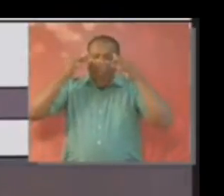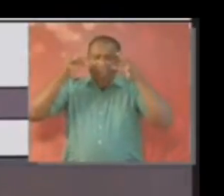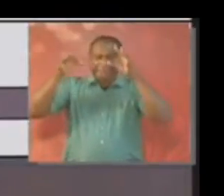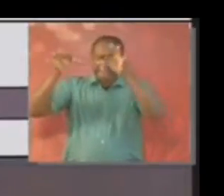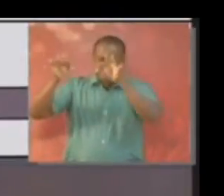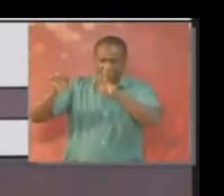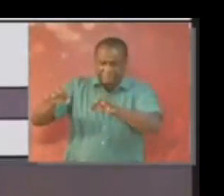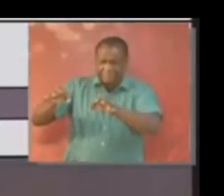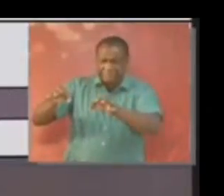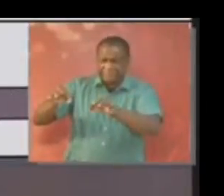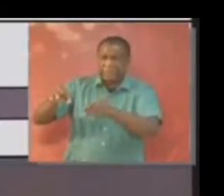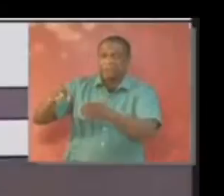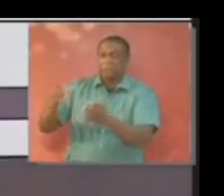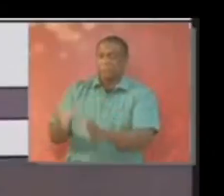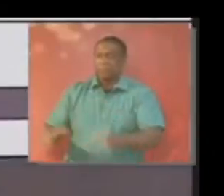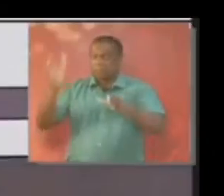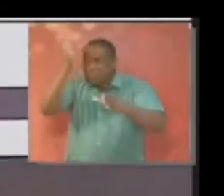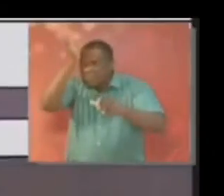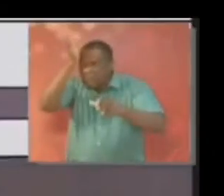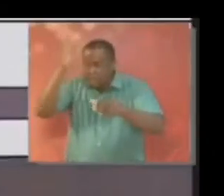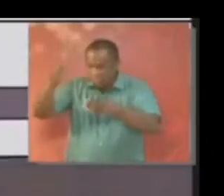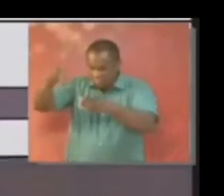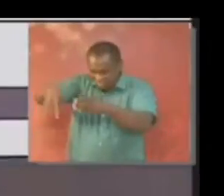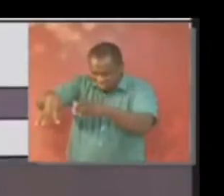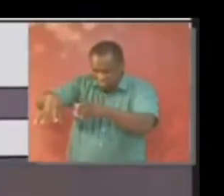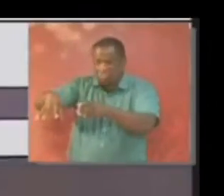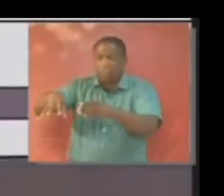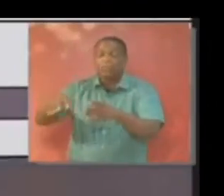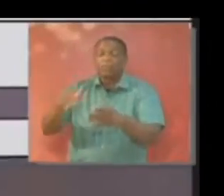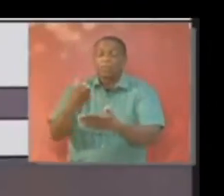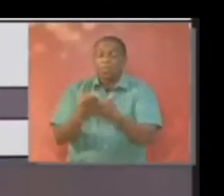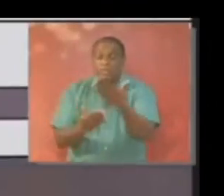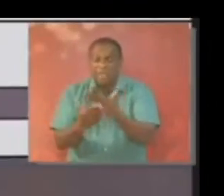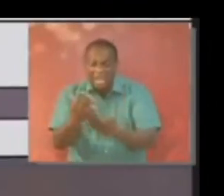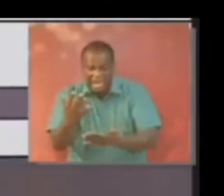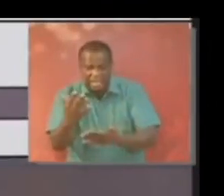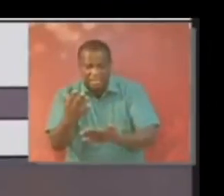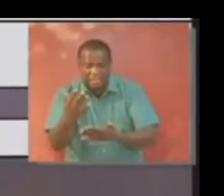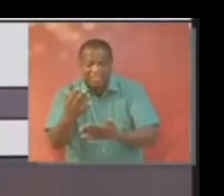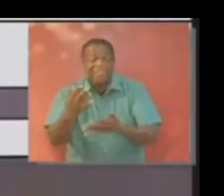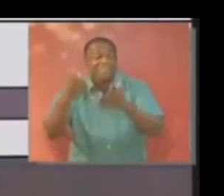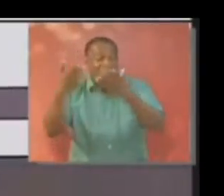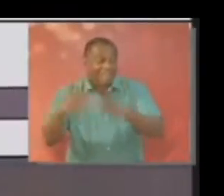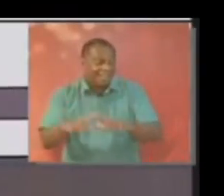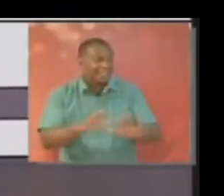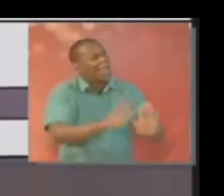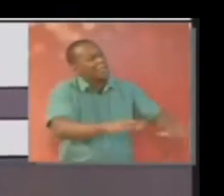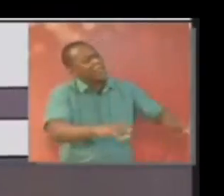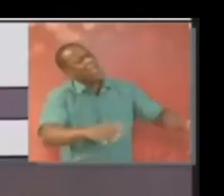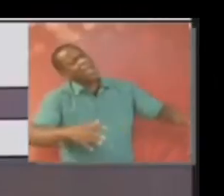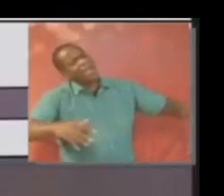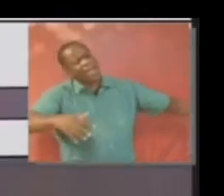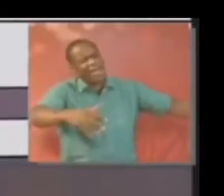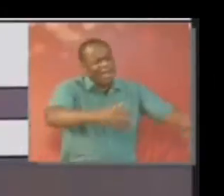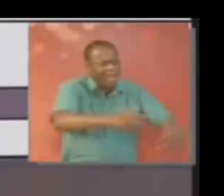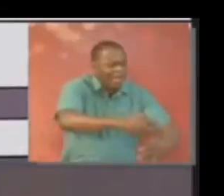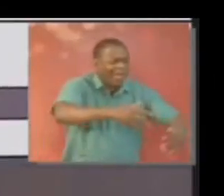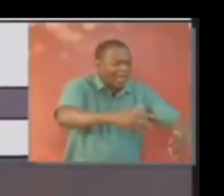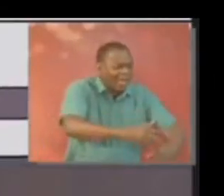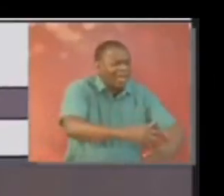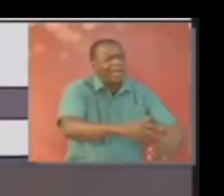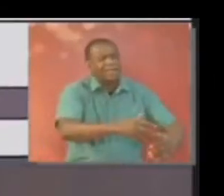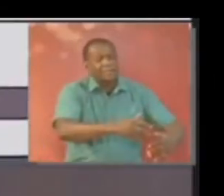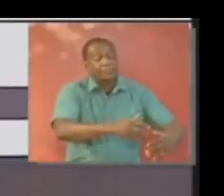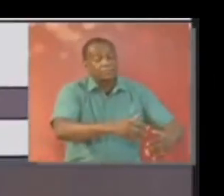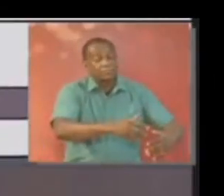clothes before going to greet our young loved ones at home. So that is my message to you, Trinidad and Tobago, with